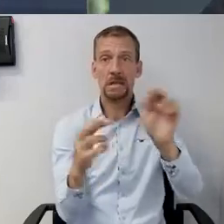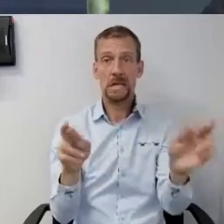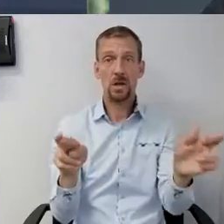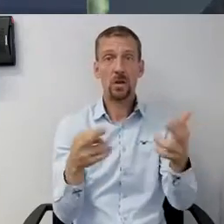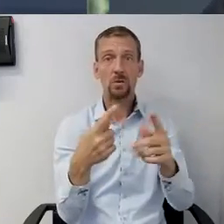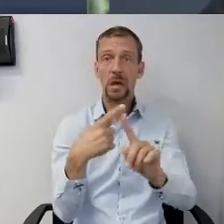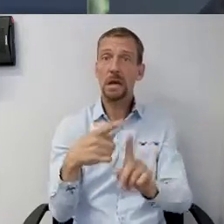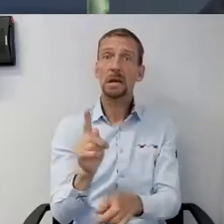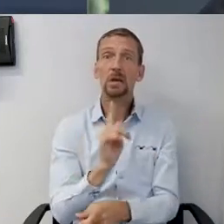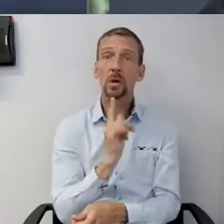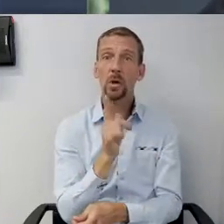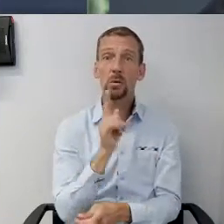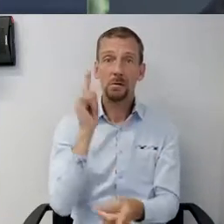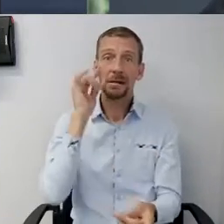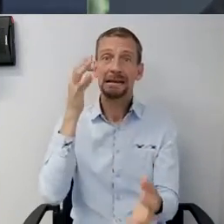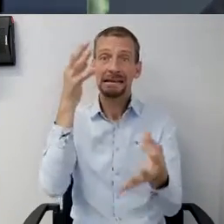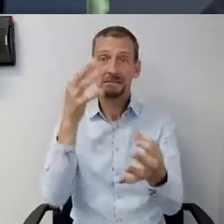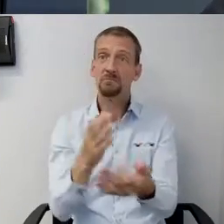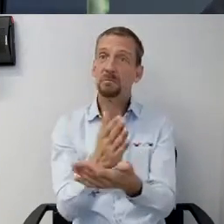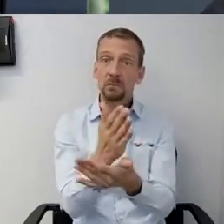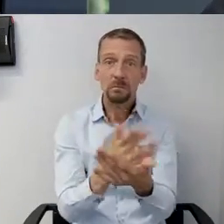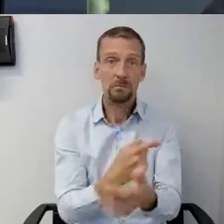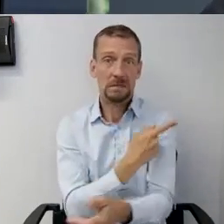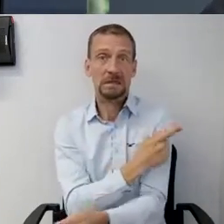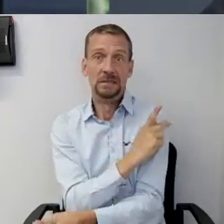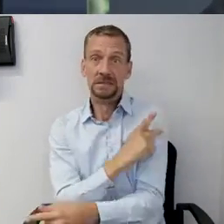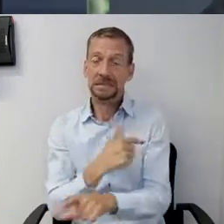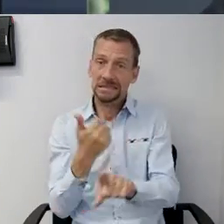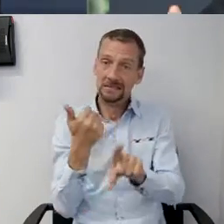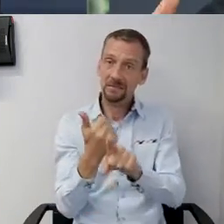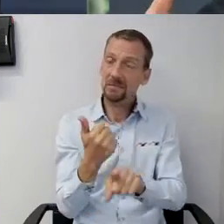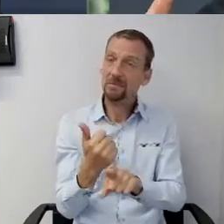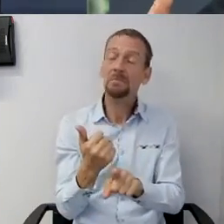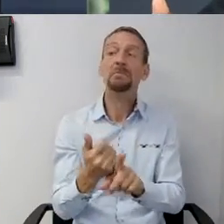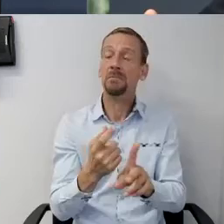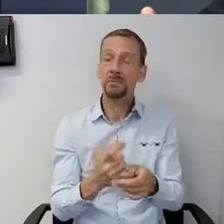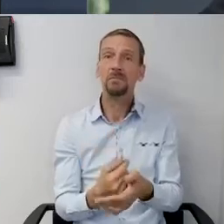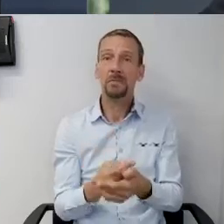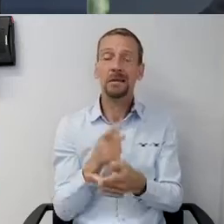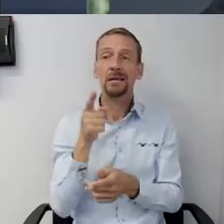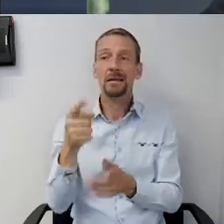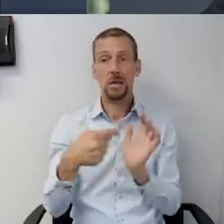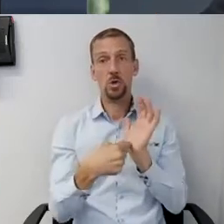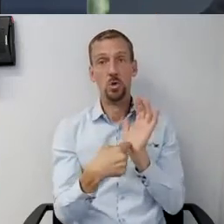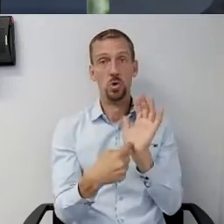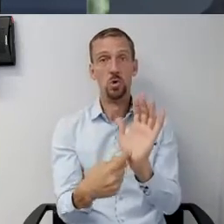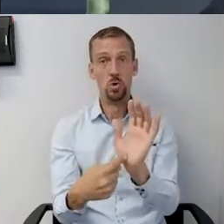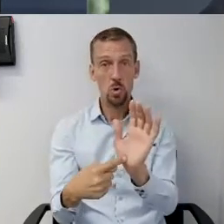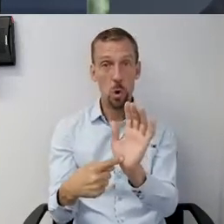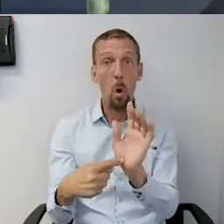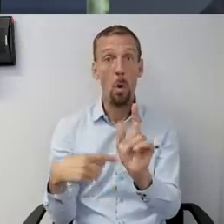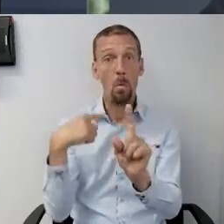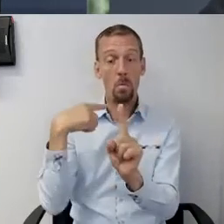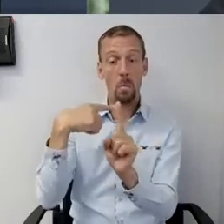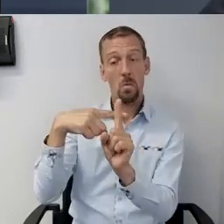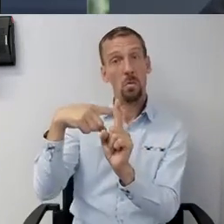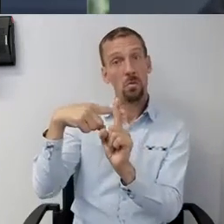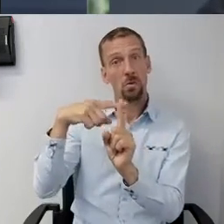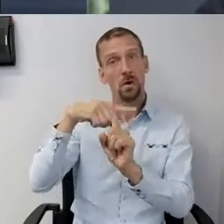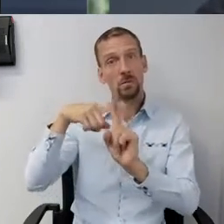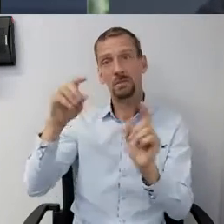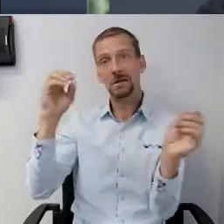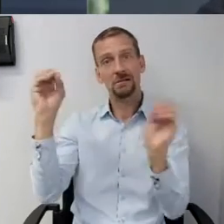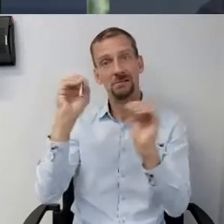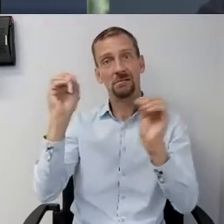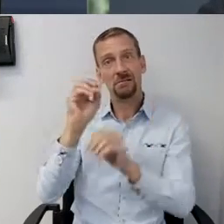But there are patients that appear that they are in fact positive, but they don't have